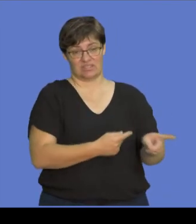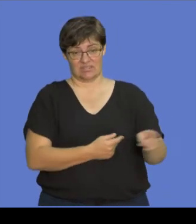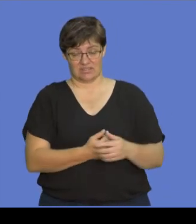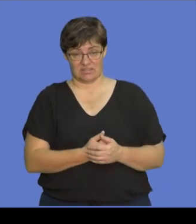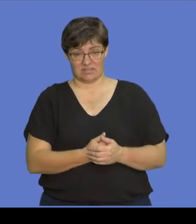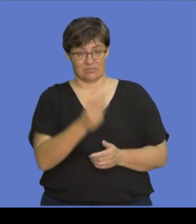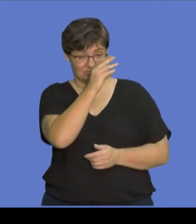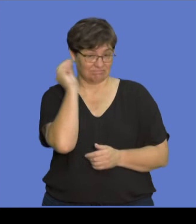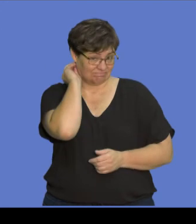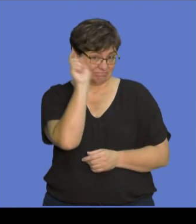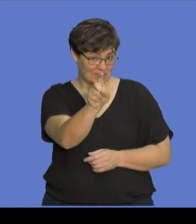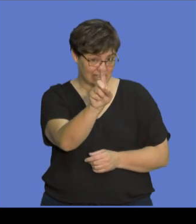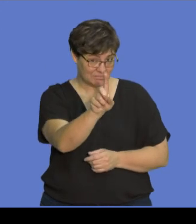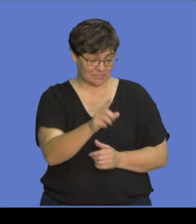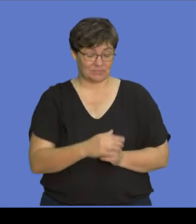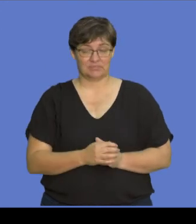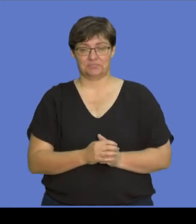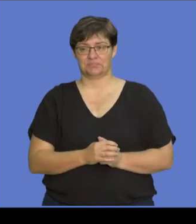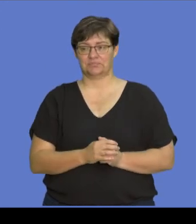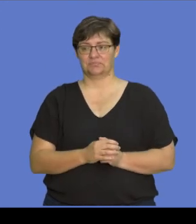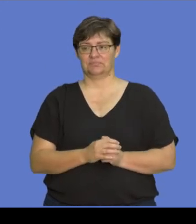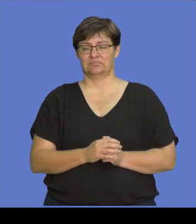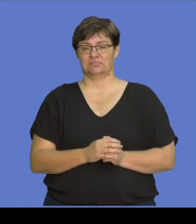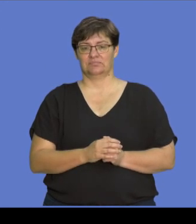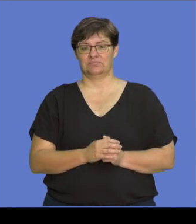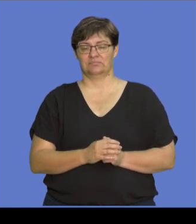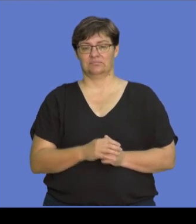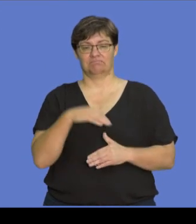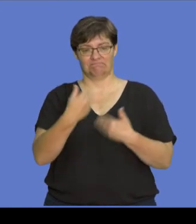production. So keep that in mind. Okay, let's move on.